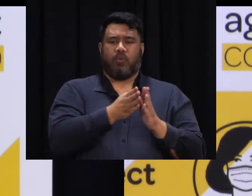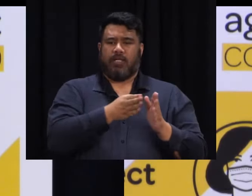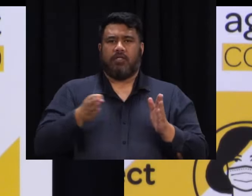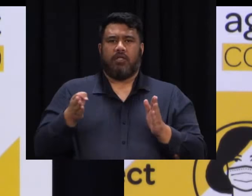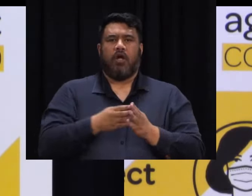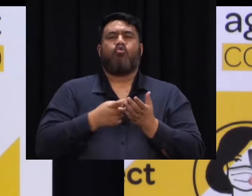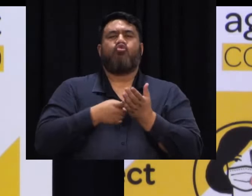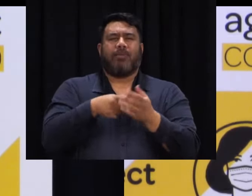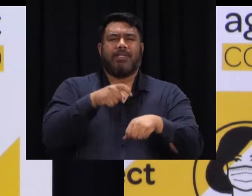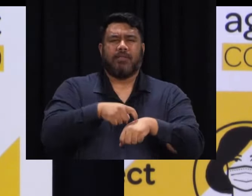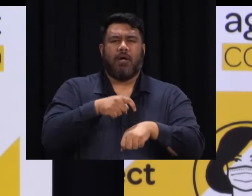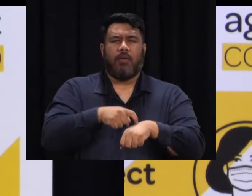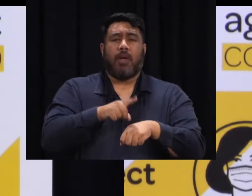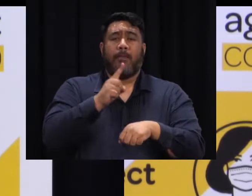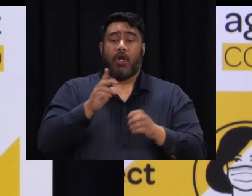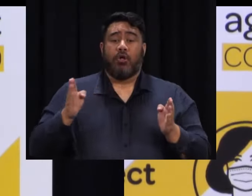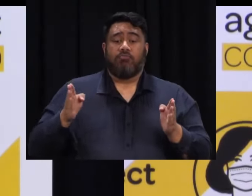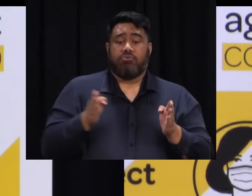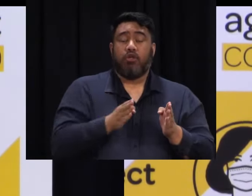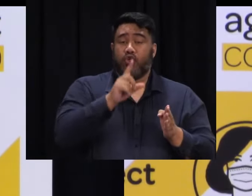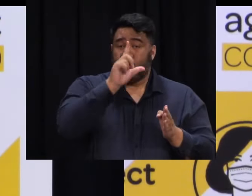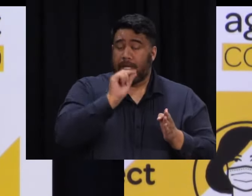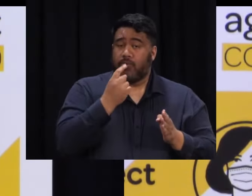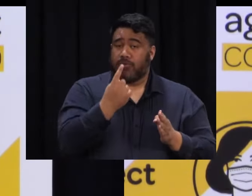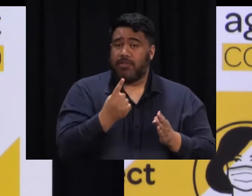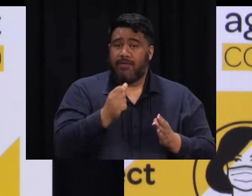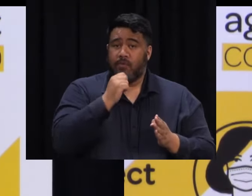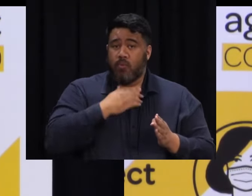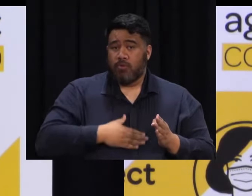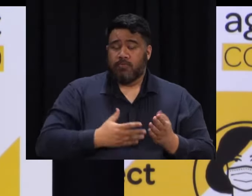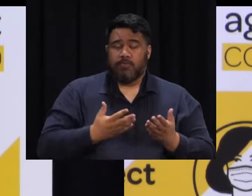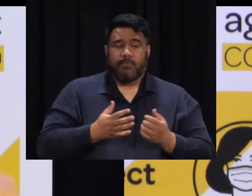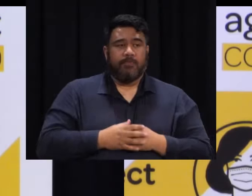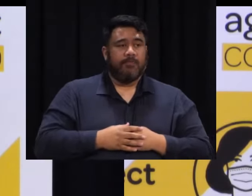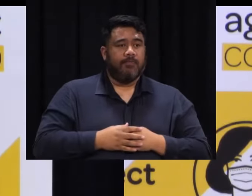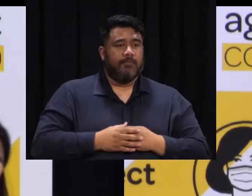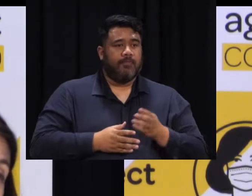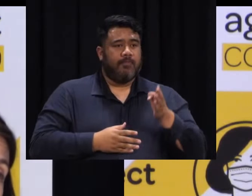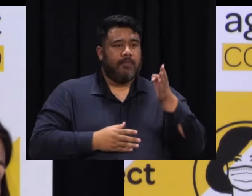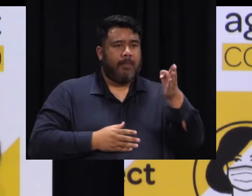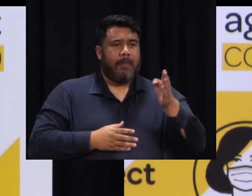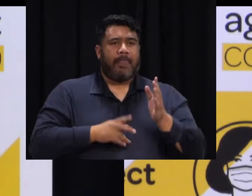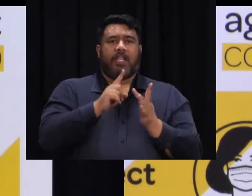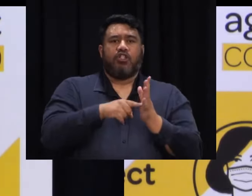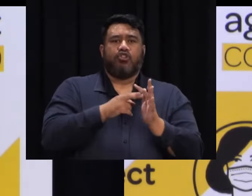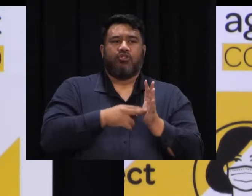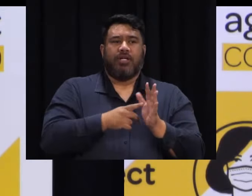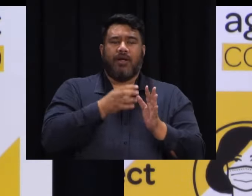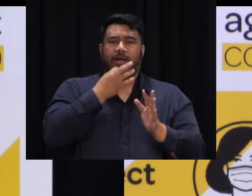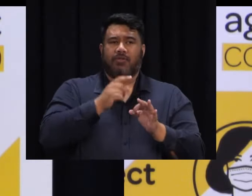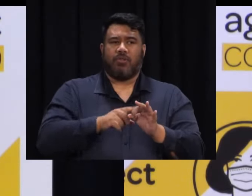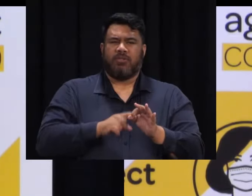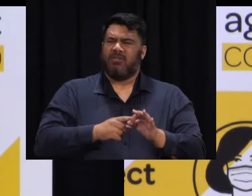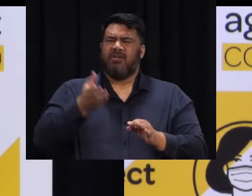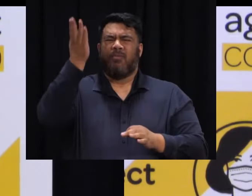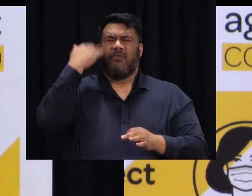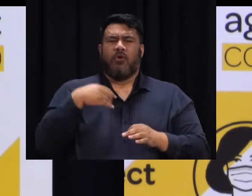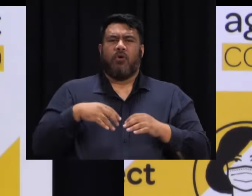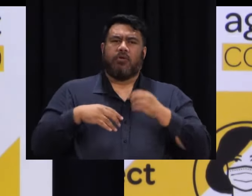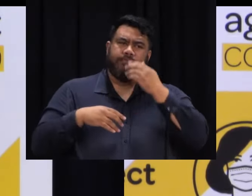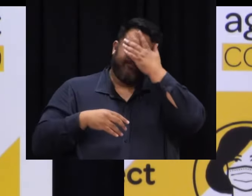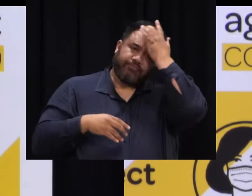But it's available to individuals on the site. They can take that decision. Yeah. Last time Auckland was at Alert Level 3, there was a lot more